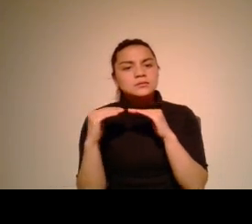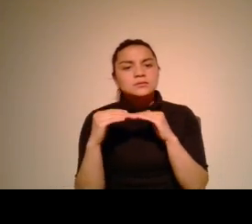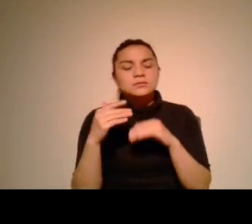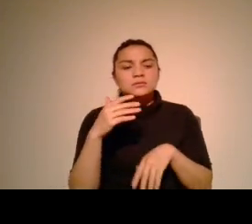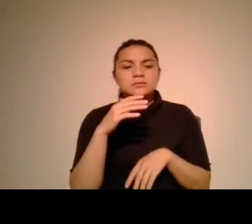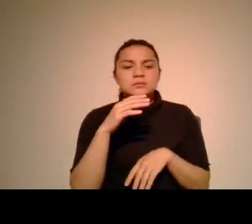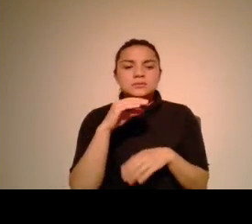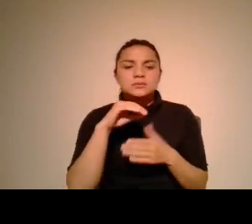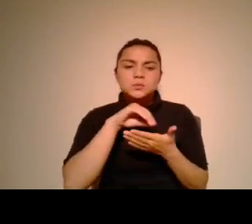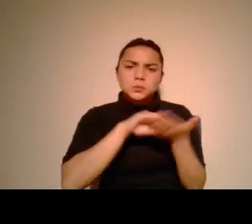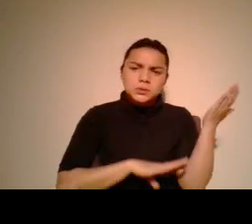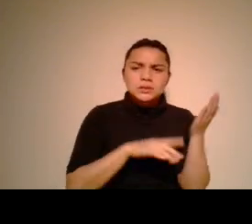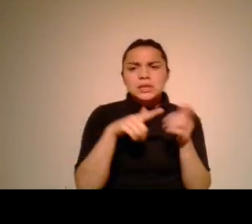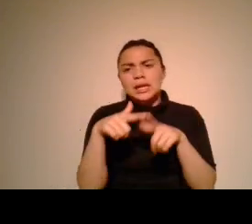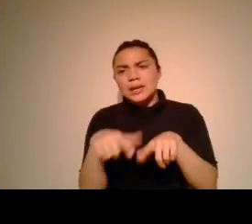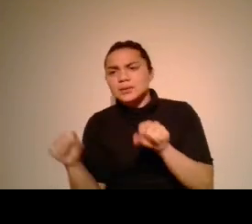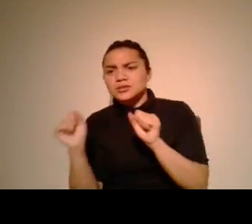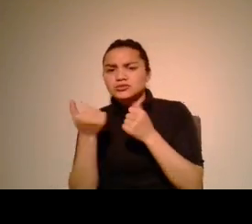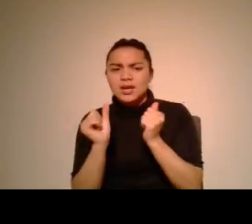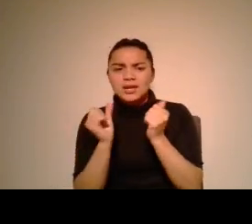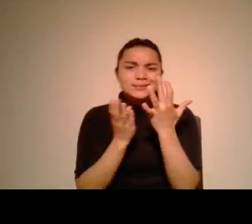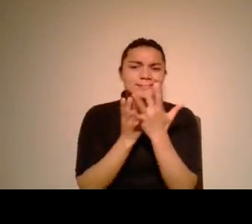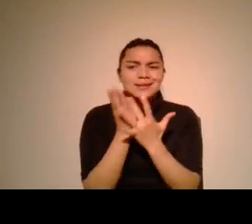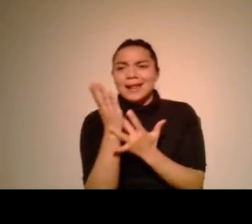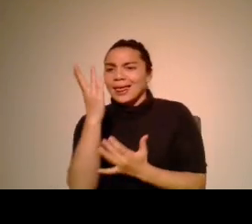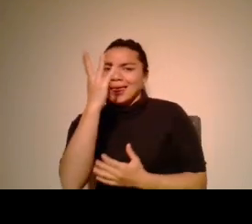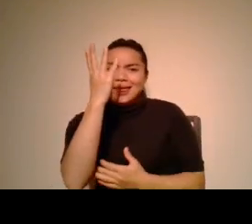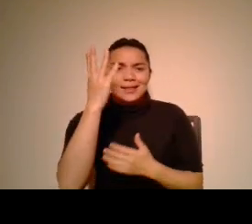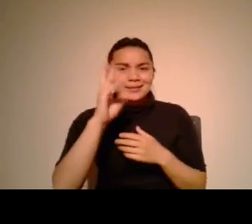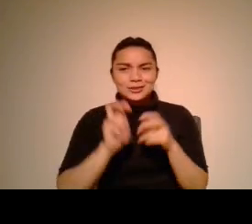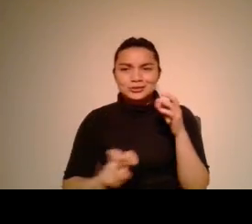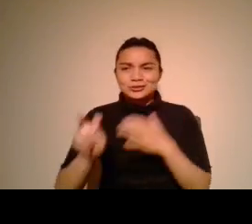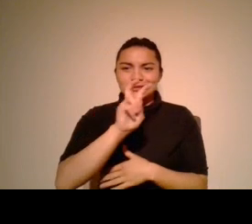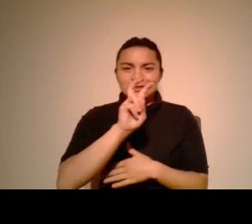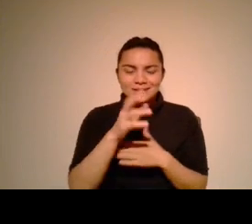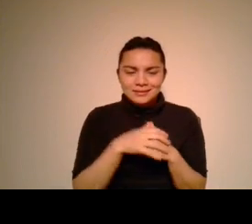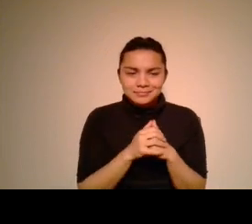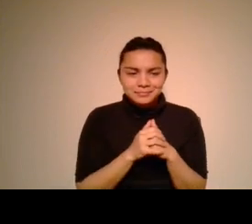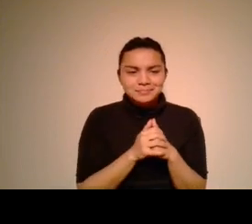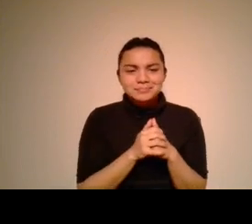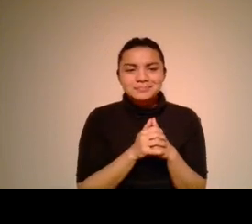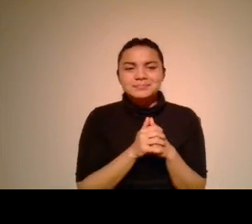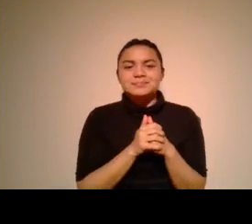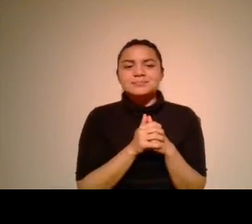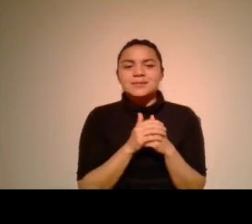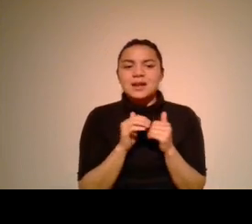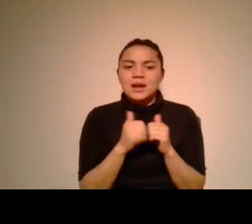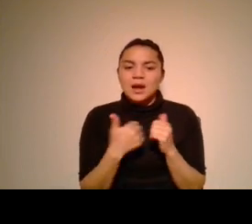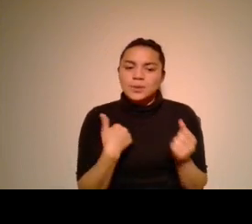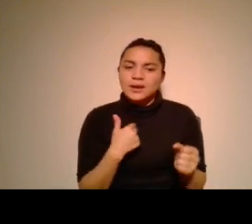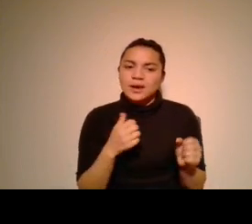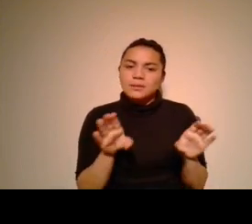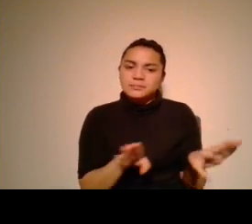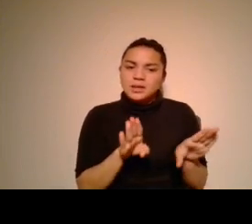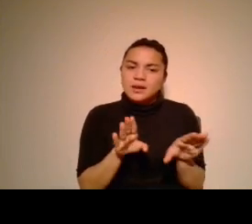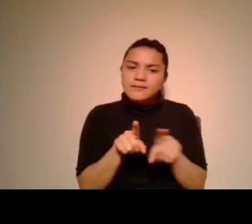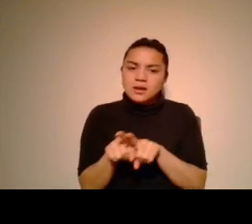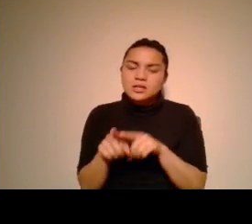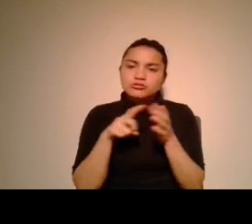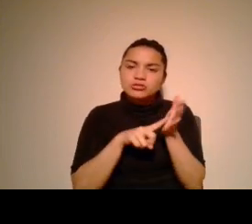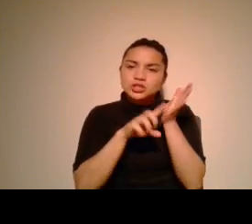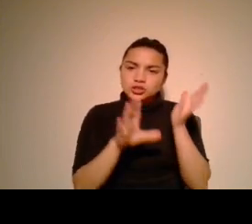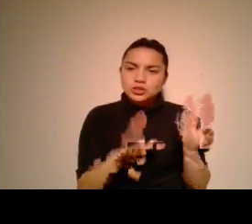and linguists trying to make our way in the world. And I want to talk a little bit about how to conduct ourselves as researchers in not doing